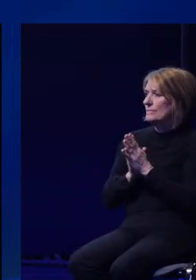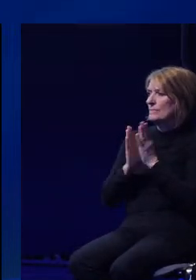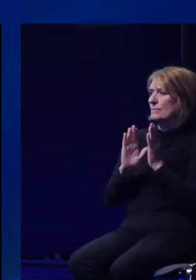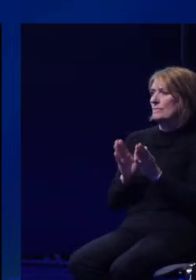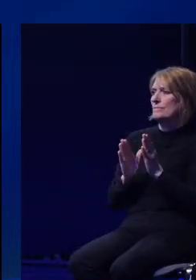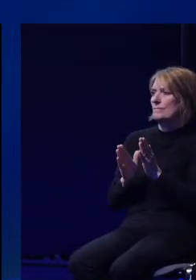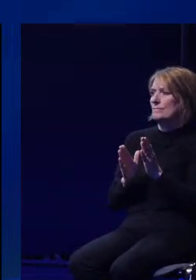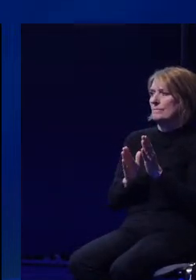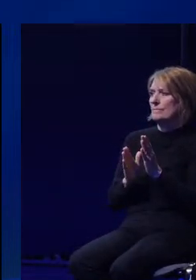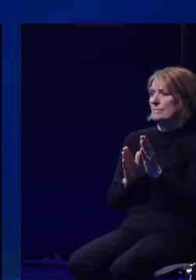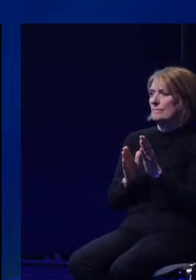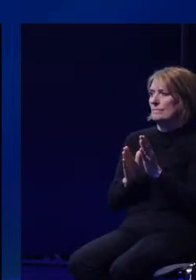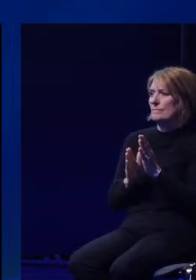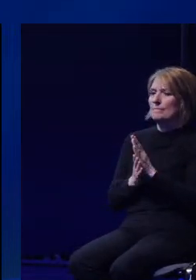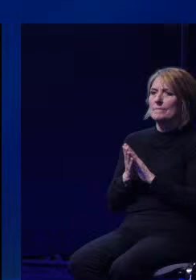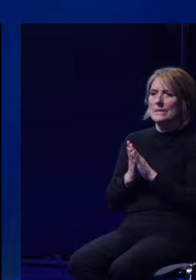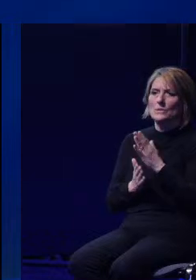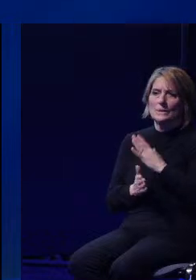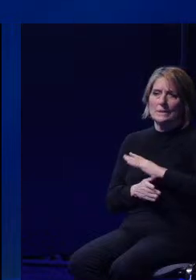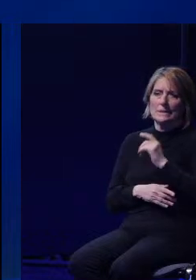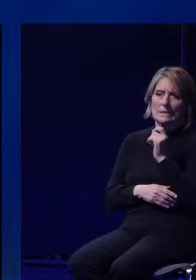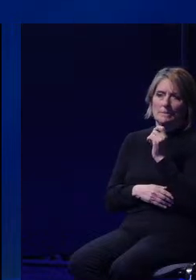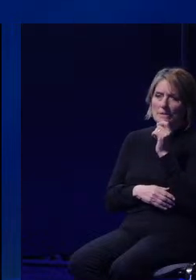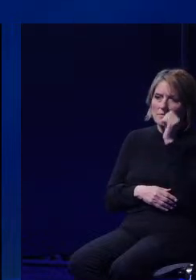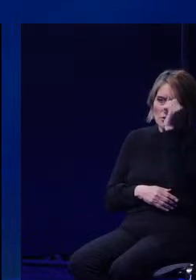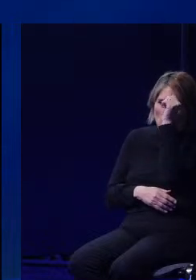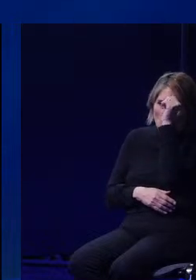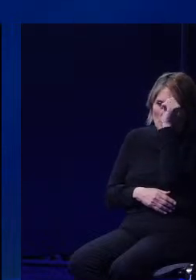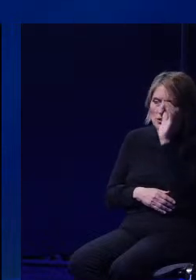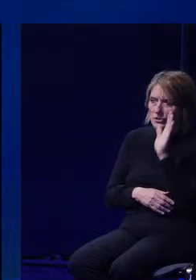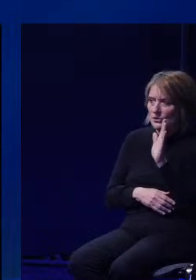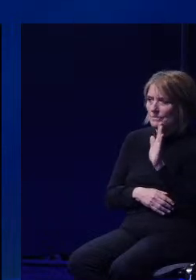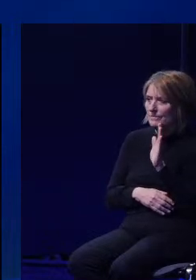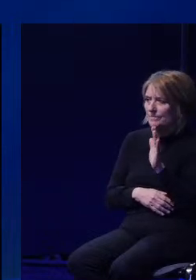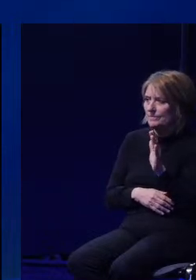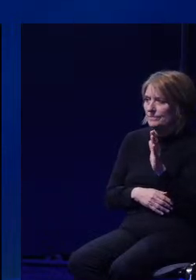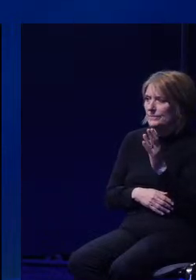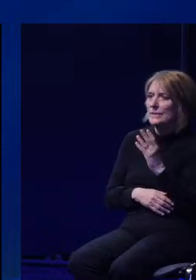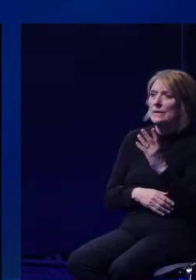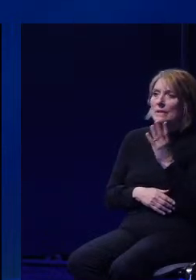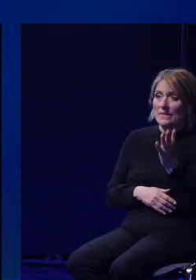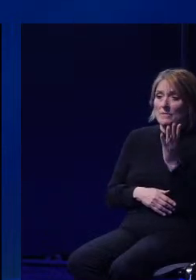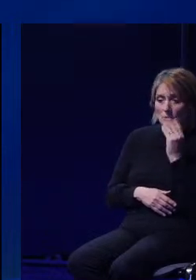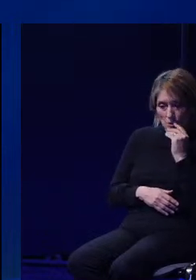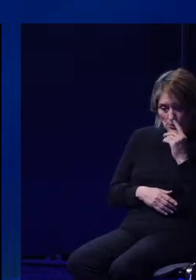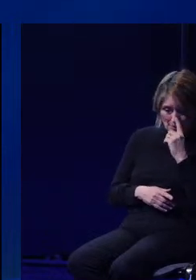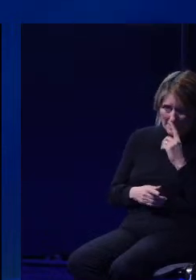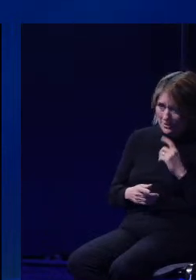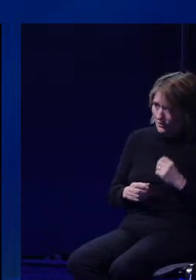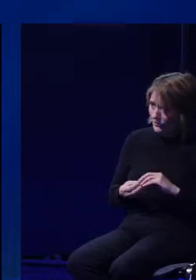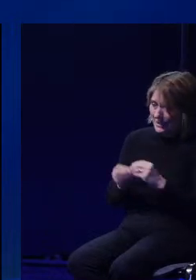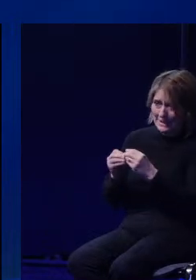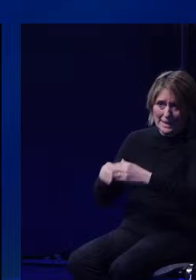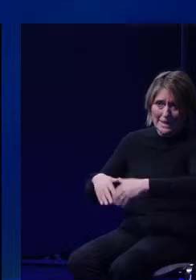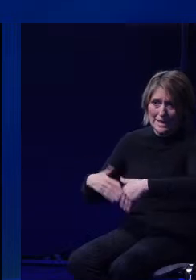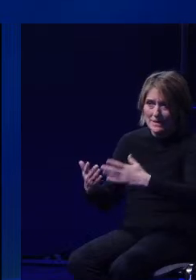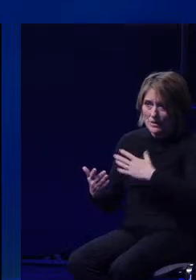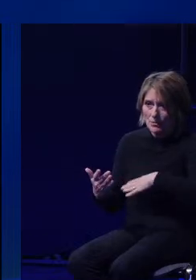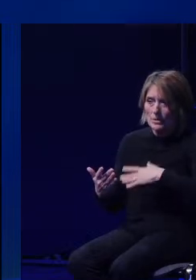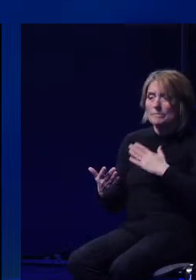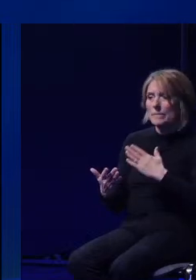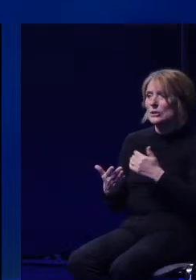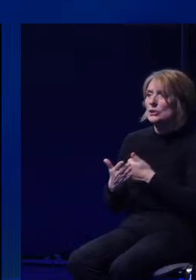it needs a little bit of knowledge, right, to use it, and then you can do anything you want. But usually it's like budget